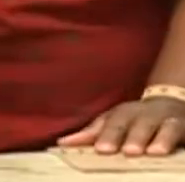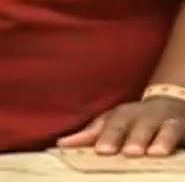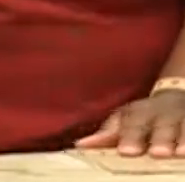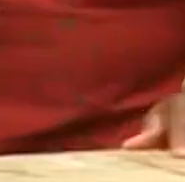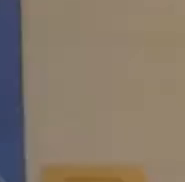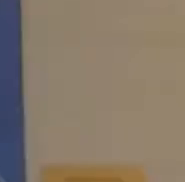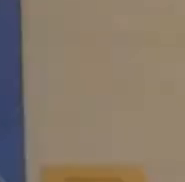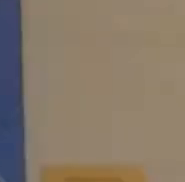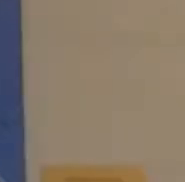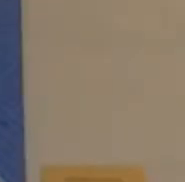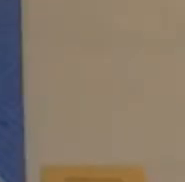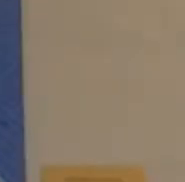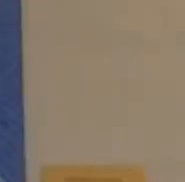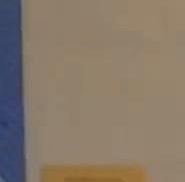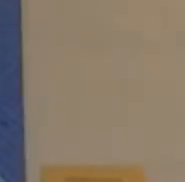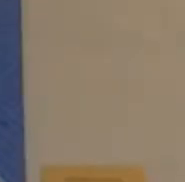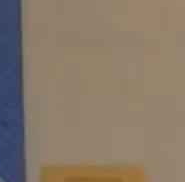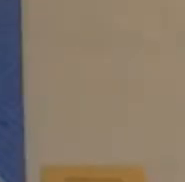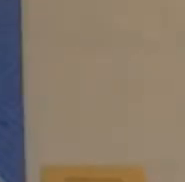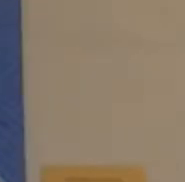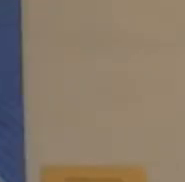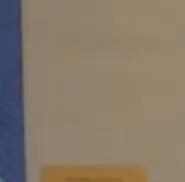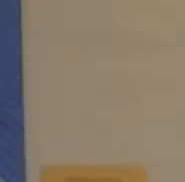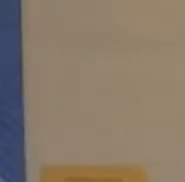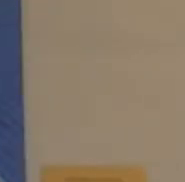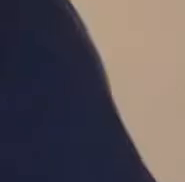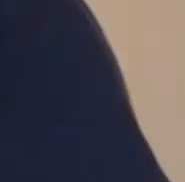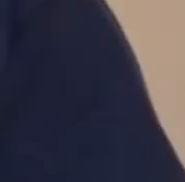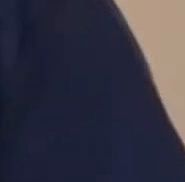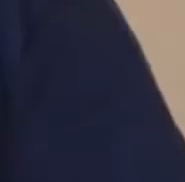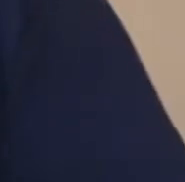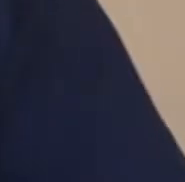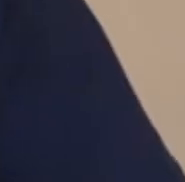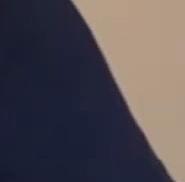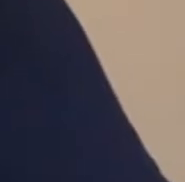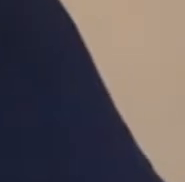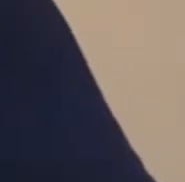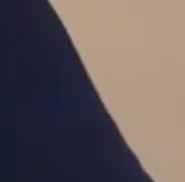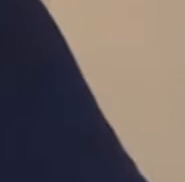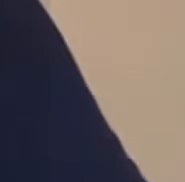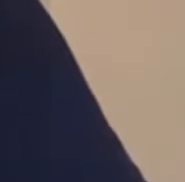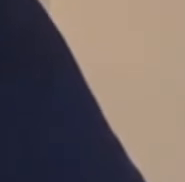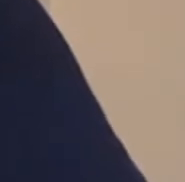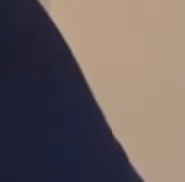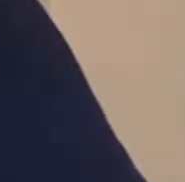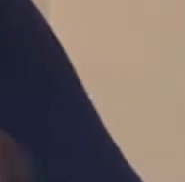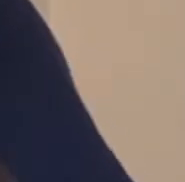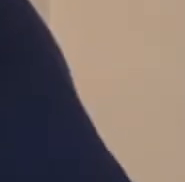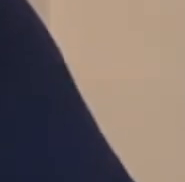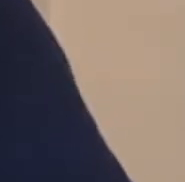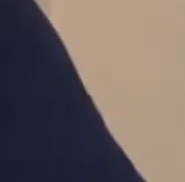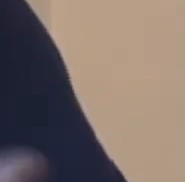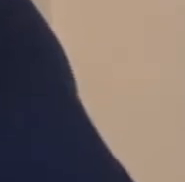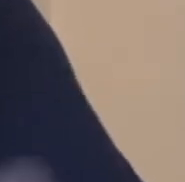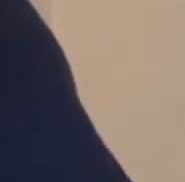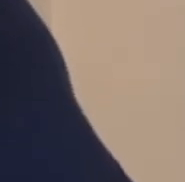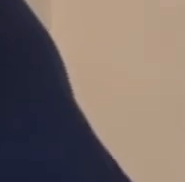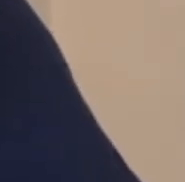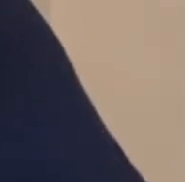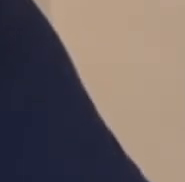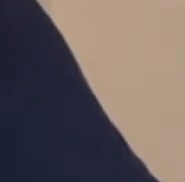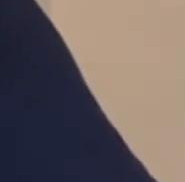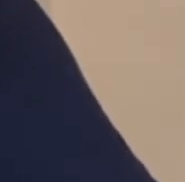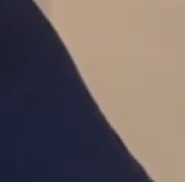inspired either knowingly or unknowingly whenever you're doing any